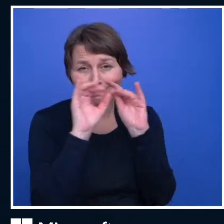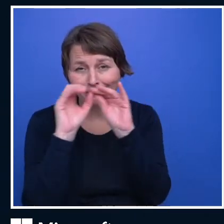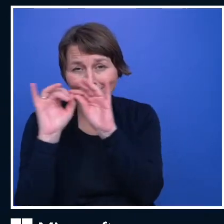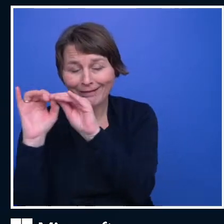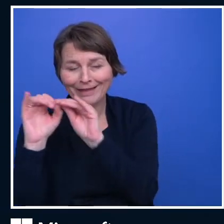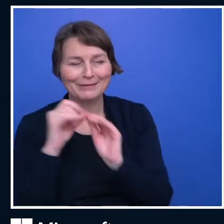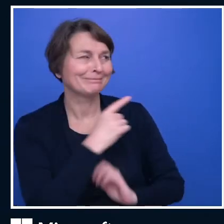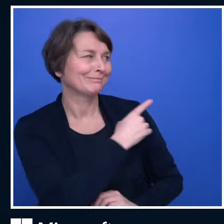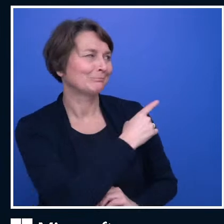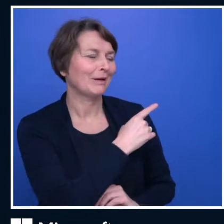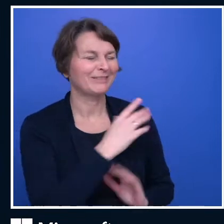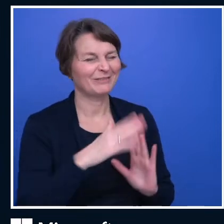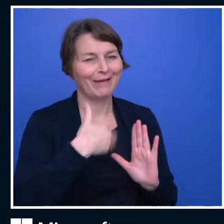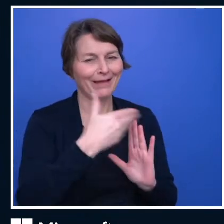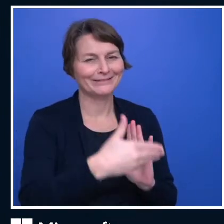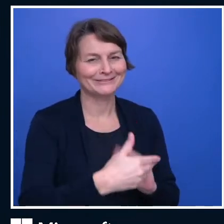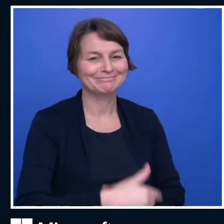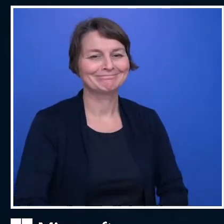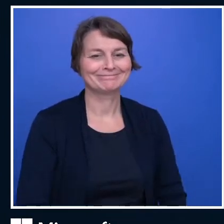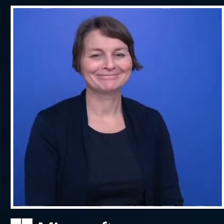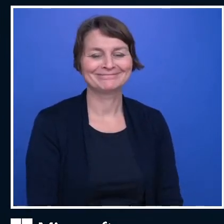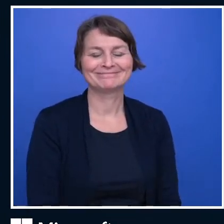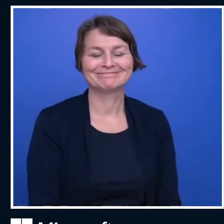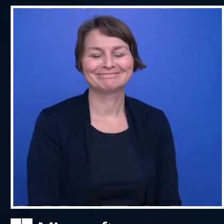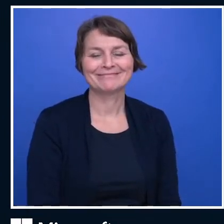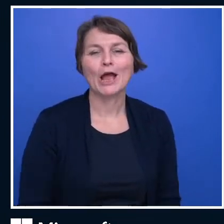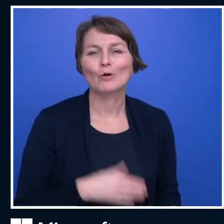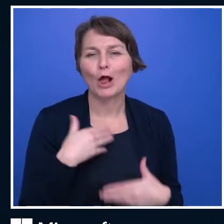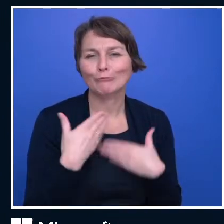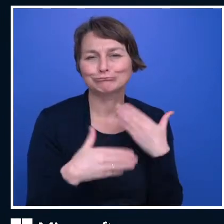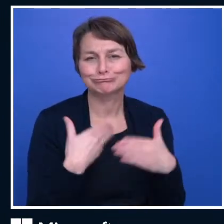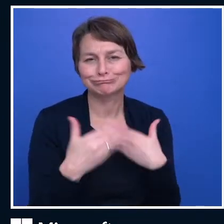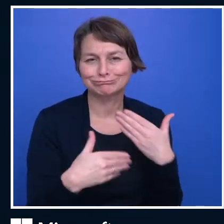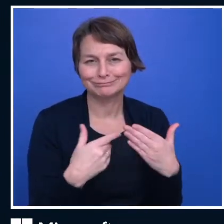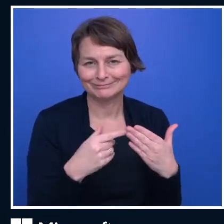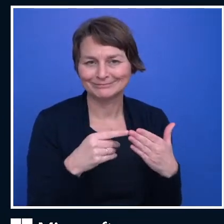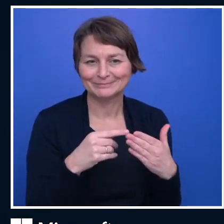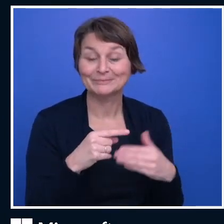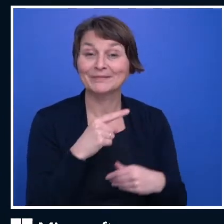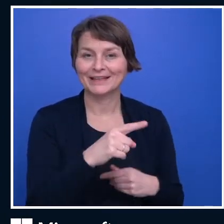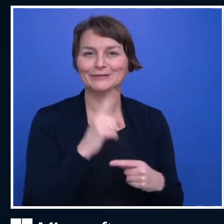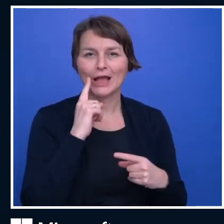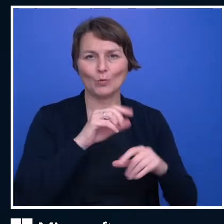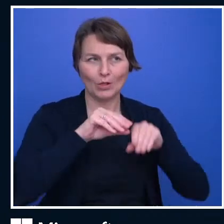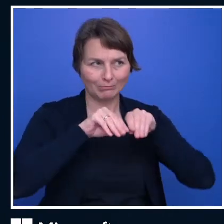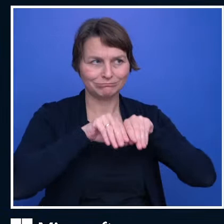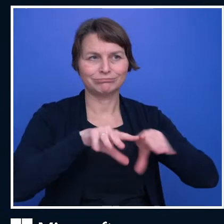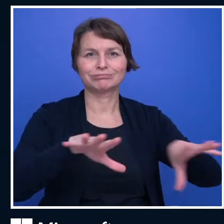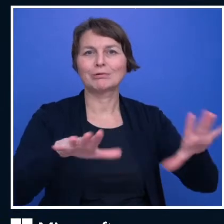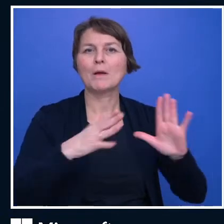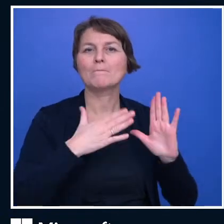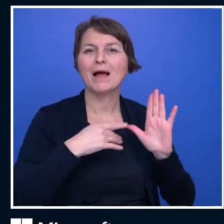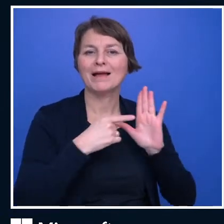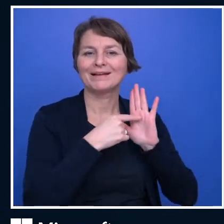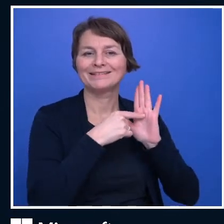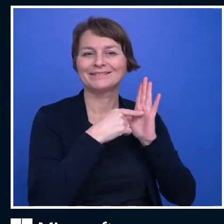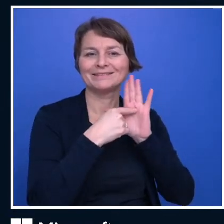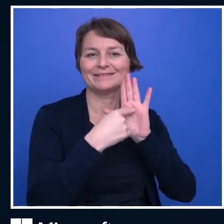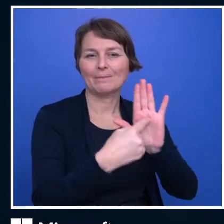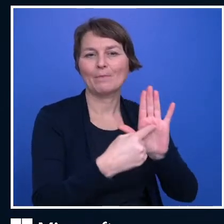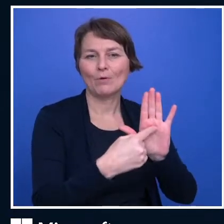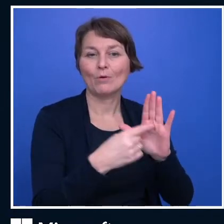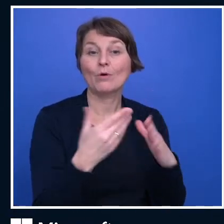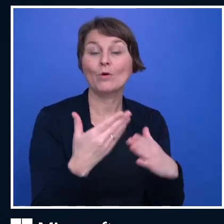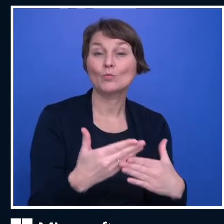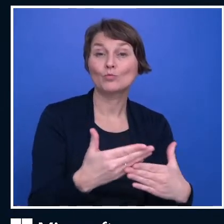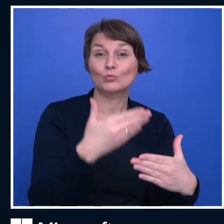this. So this is the workflow which I'll be employing in my demo. So we have preprocess.py, which is